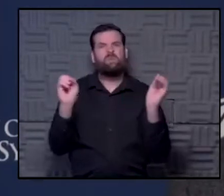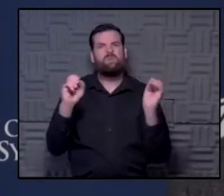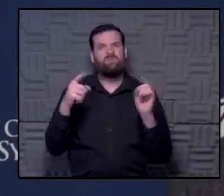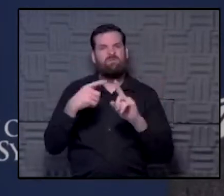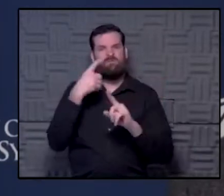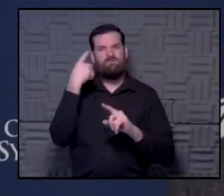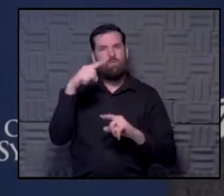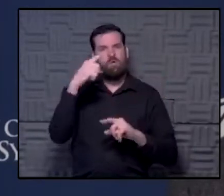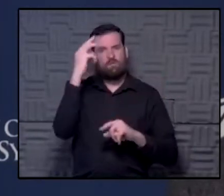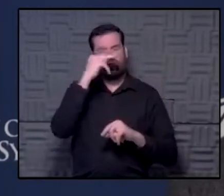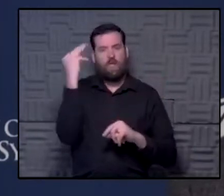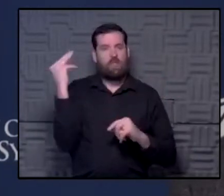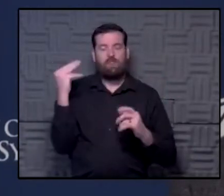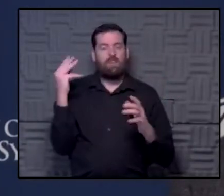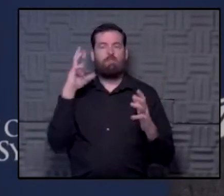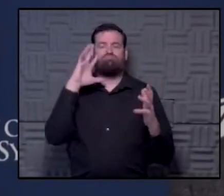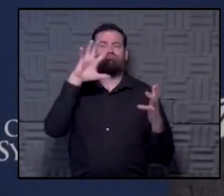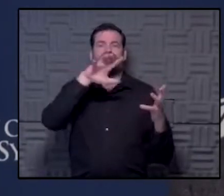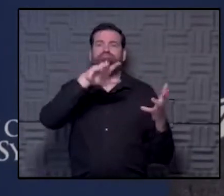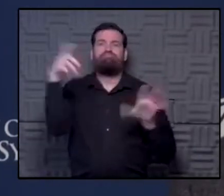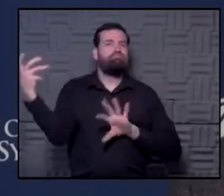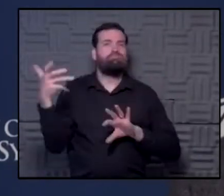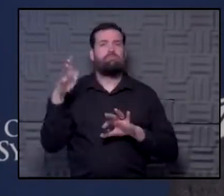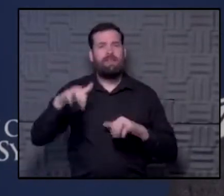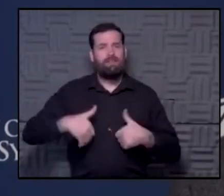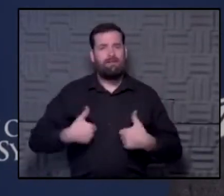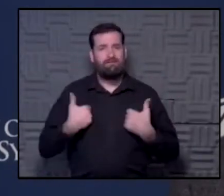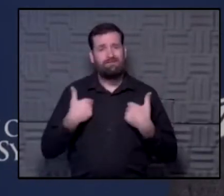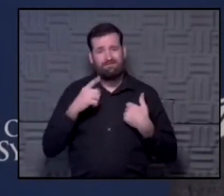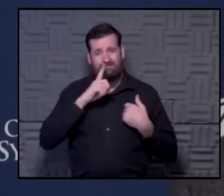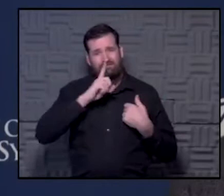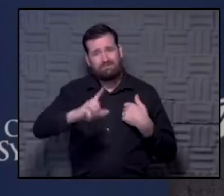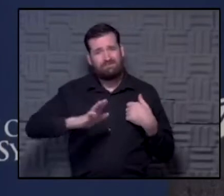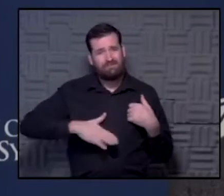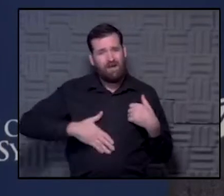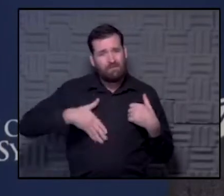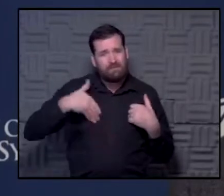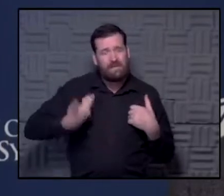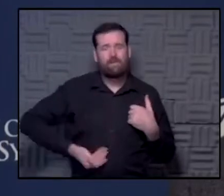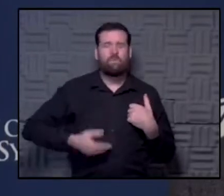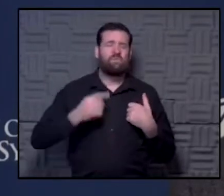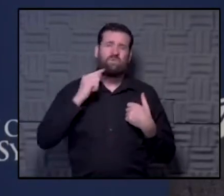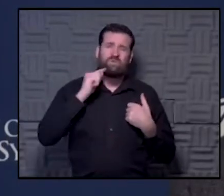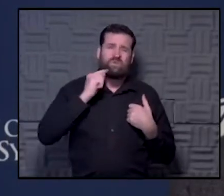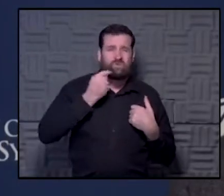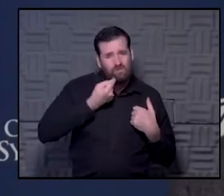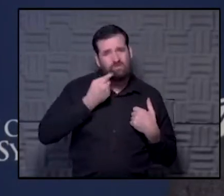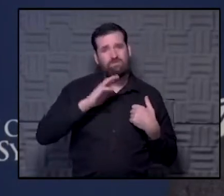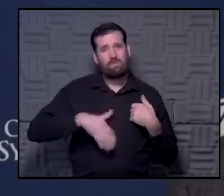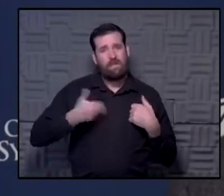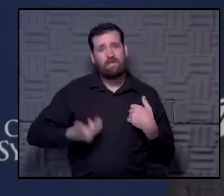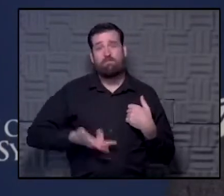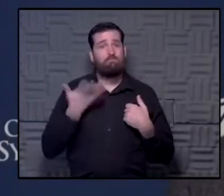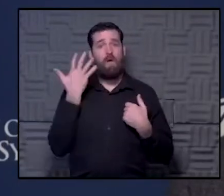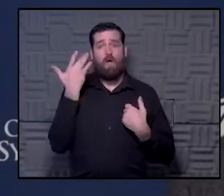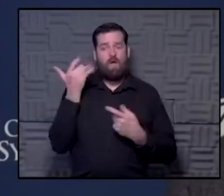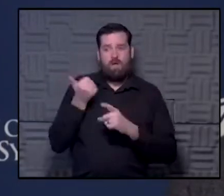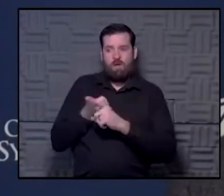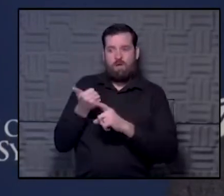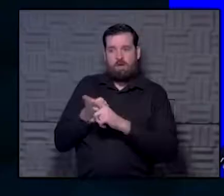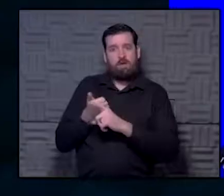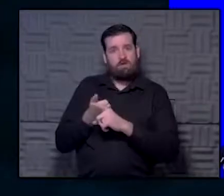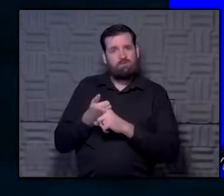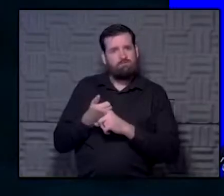life. And I think that it's upsetting, really critically upsetting, because she was someone who took